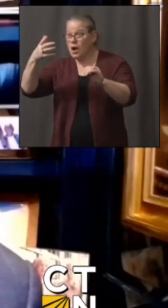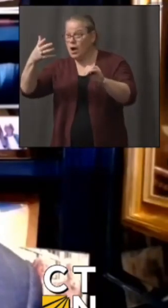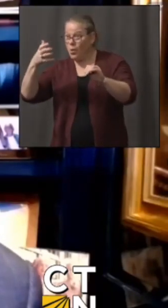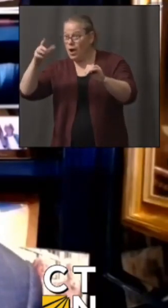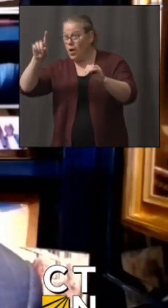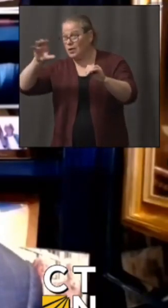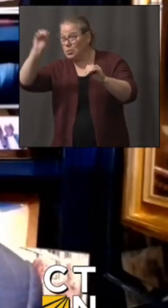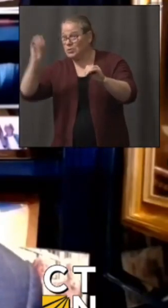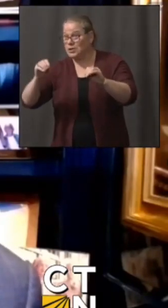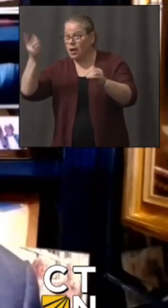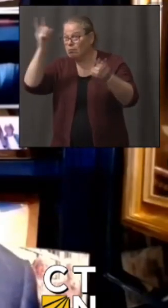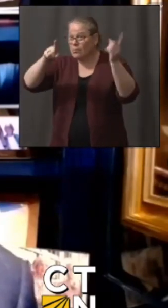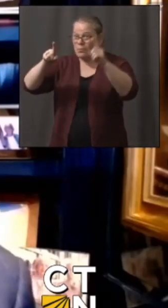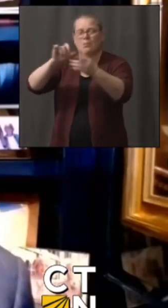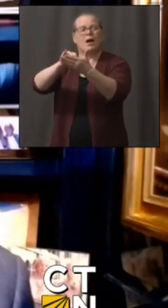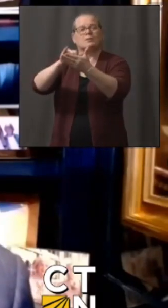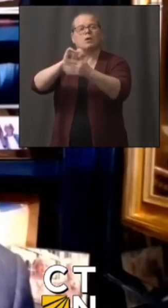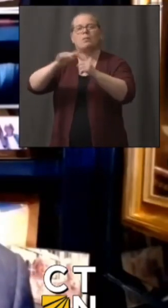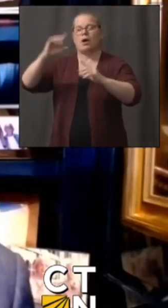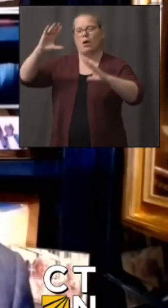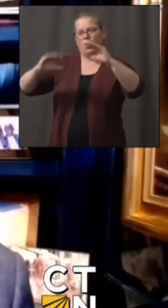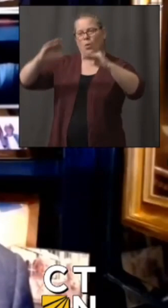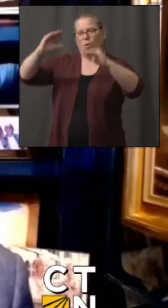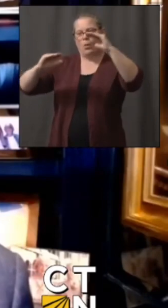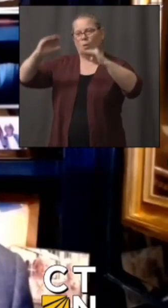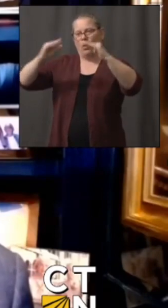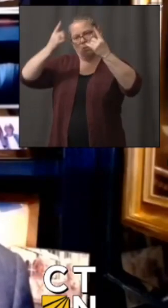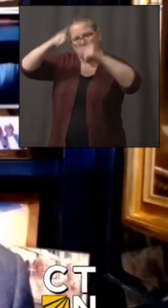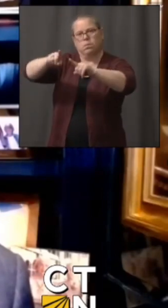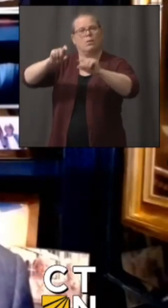are at risk. We need that help.